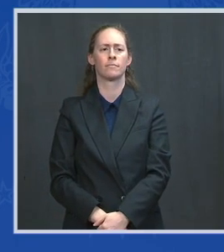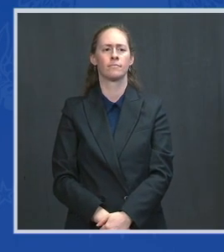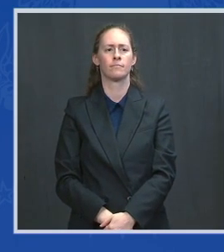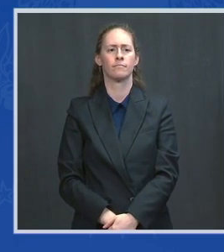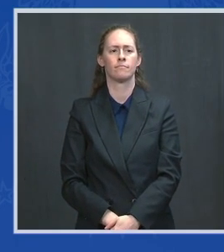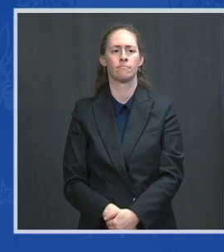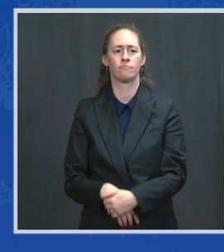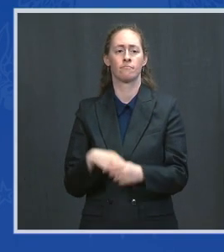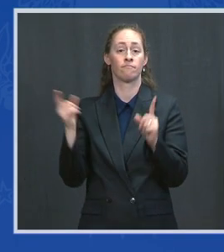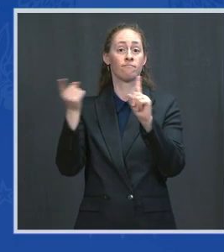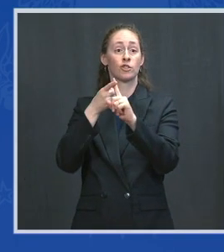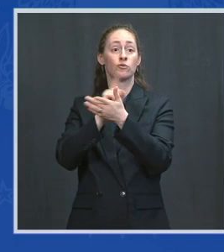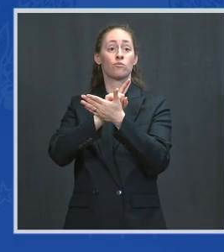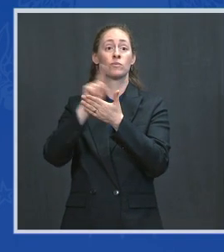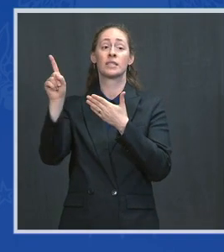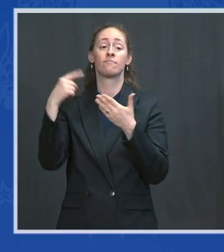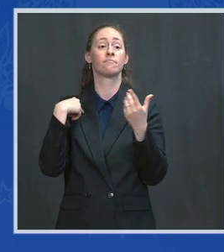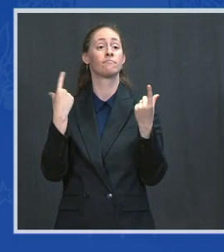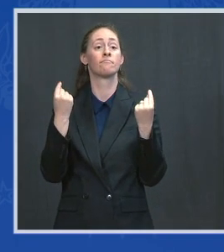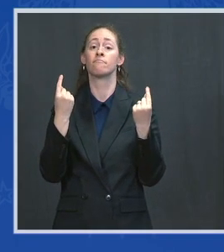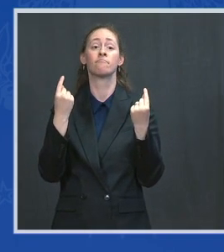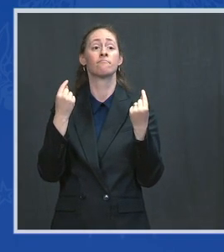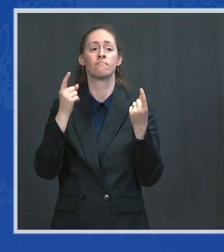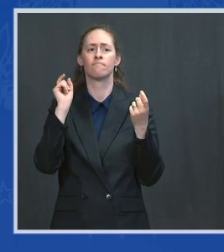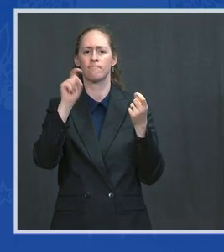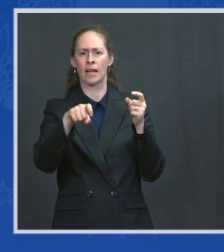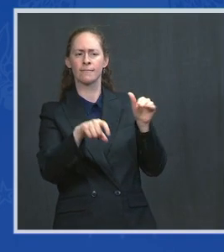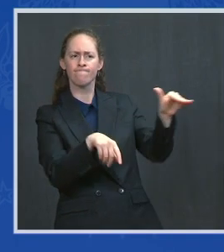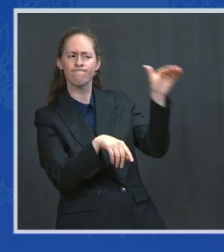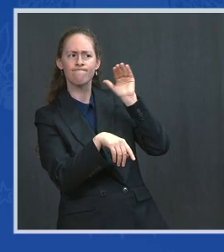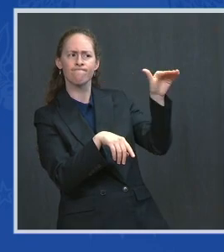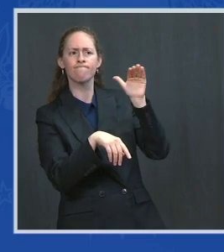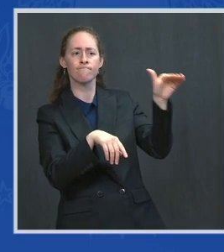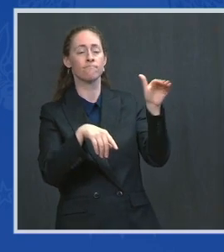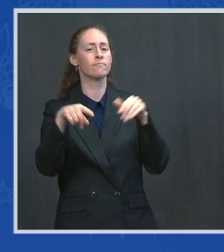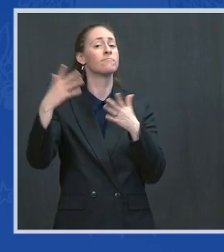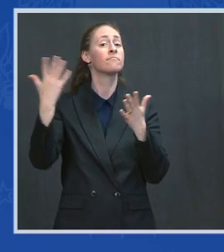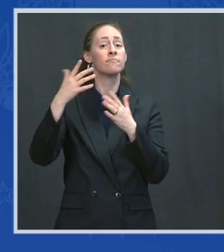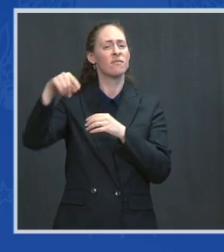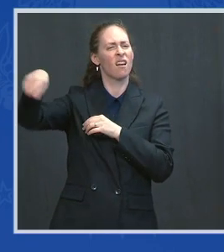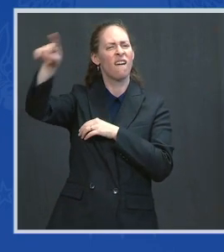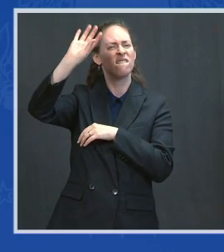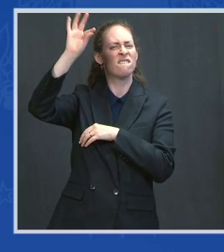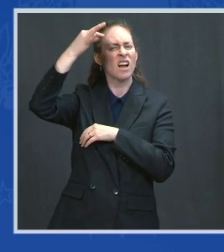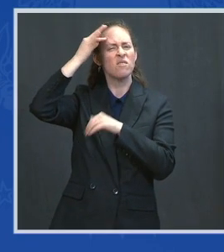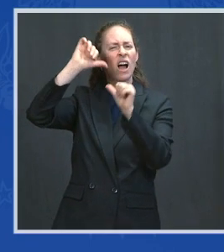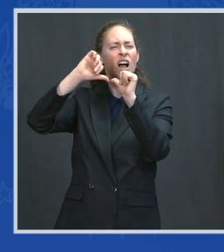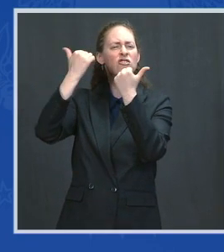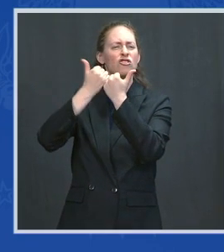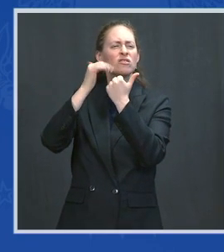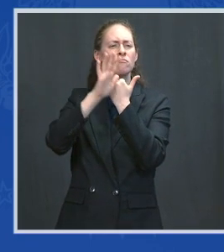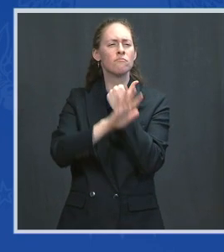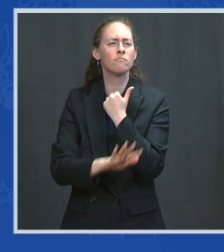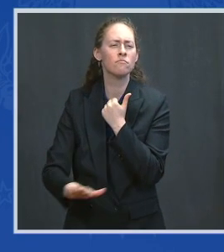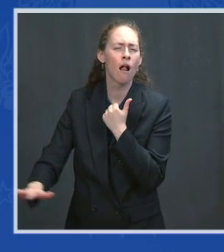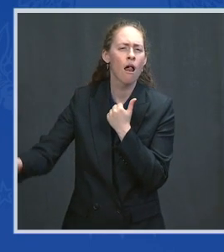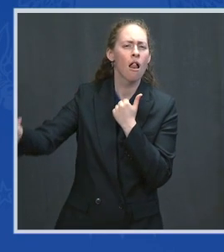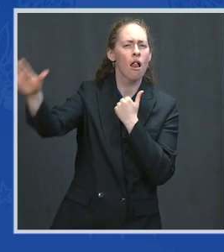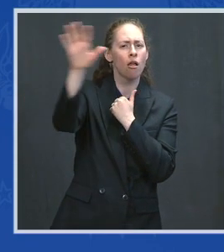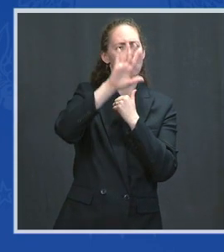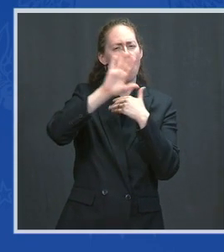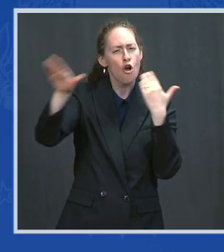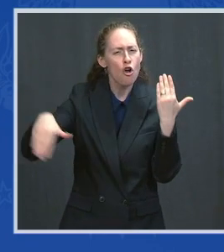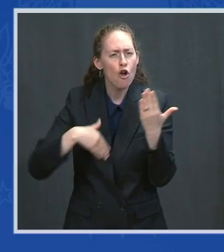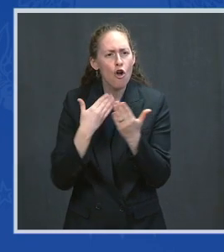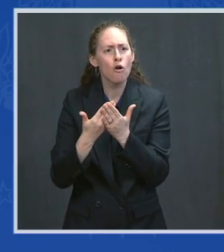directing federal agencies, all of them, to combat the resurgence of xenophobia. Not just one, every agency. Attorney General